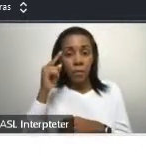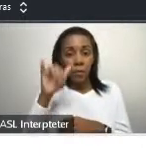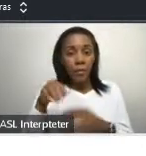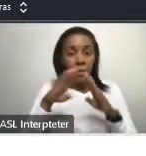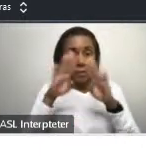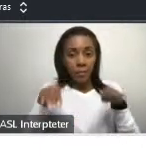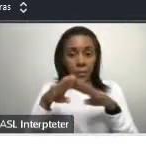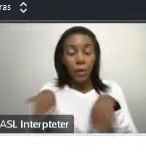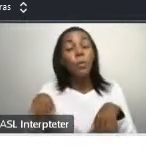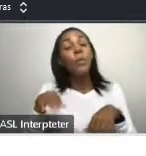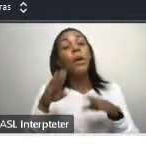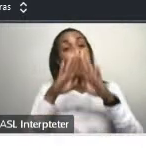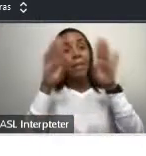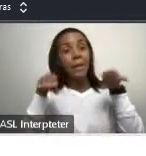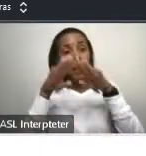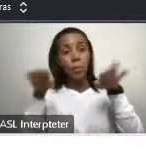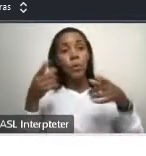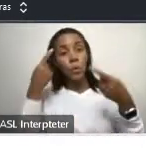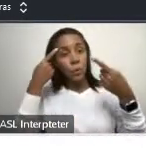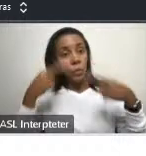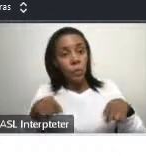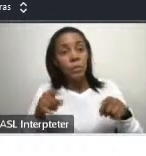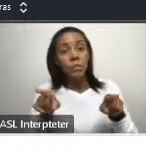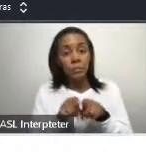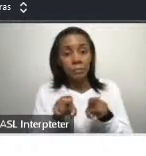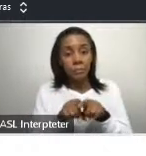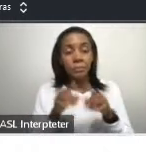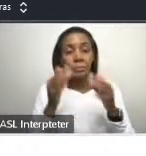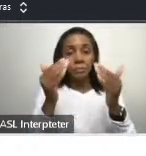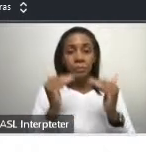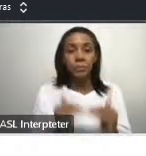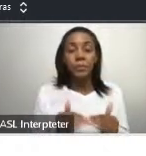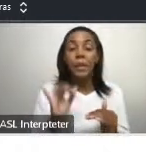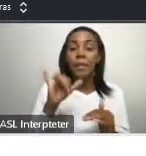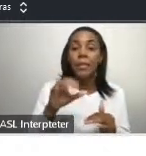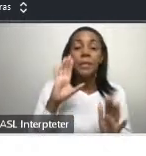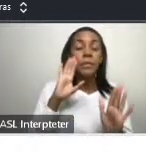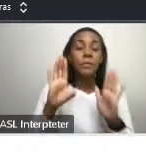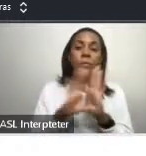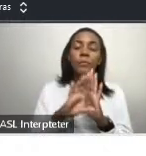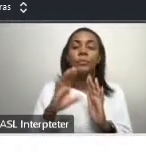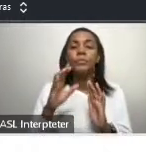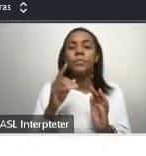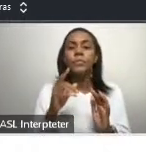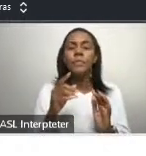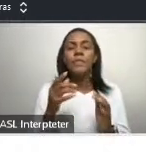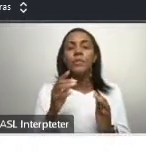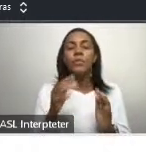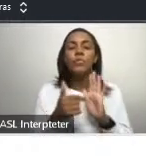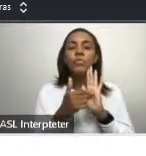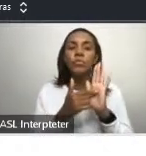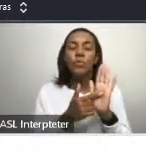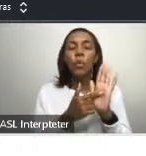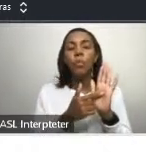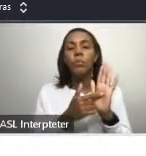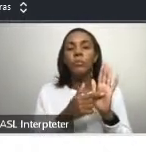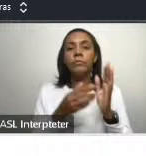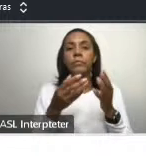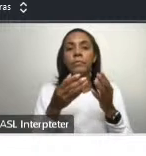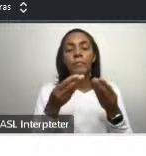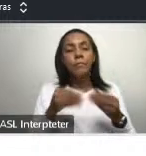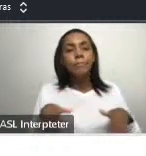agreeable to that as well. Next slide, please. So this is a graphic kind of showing the landscape cross-section of that